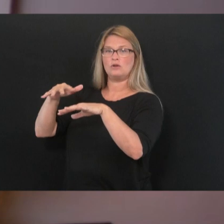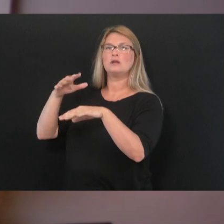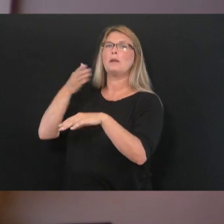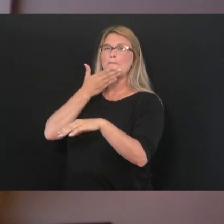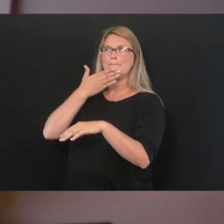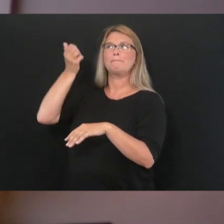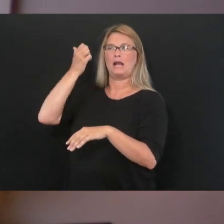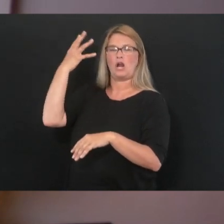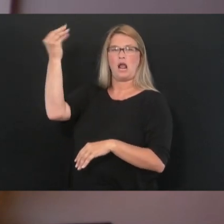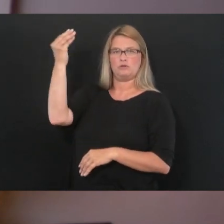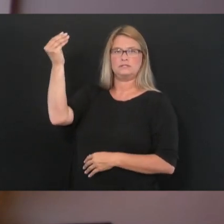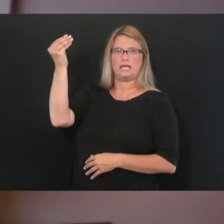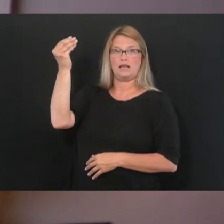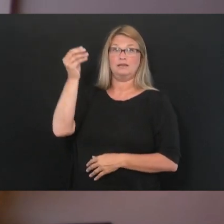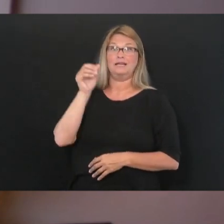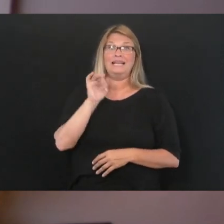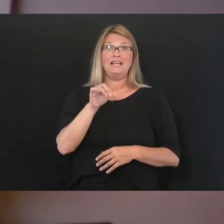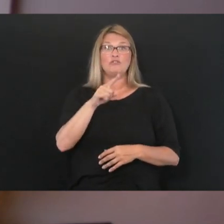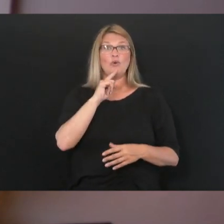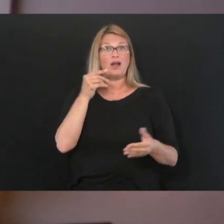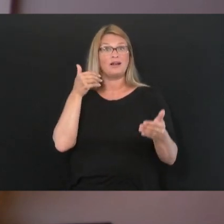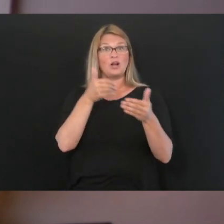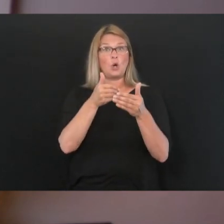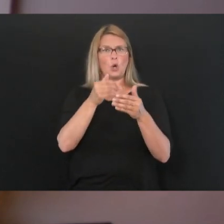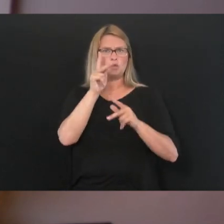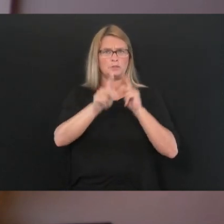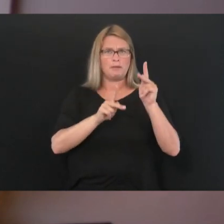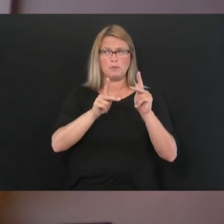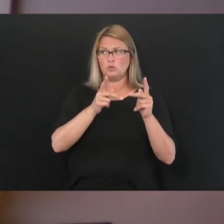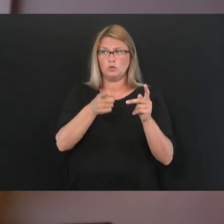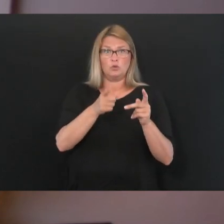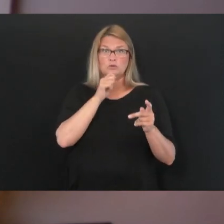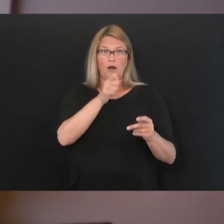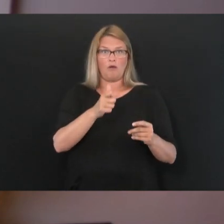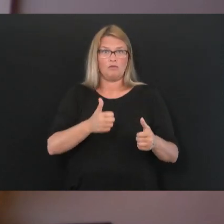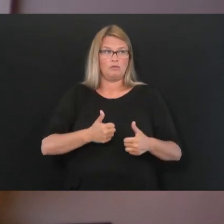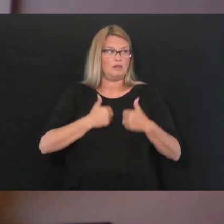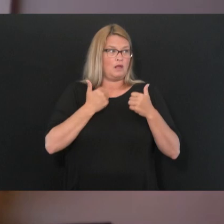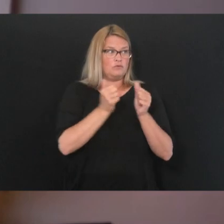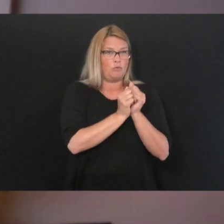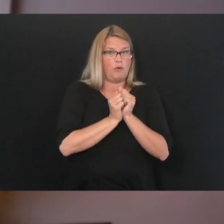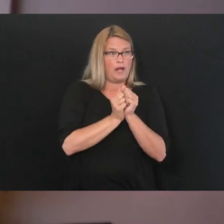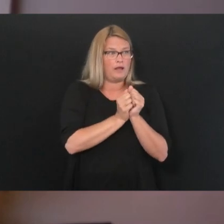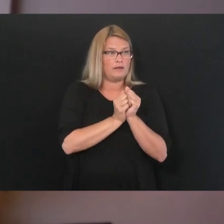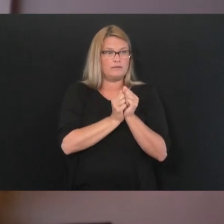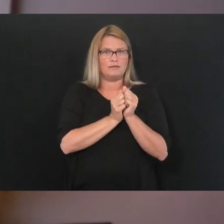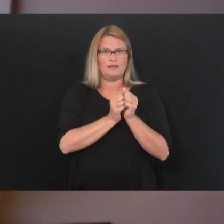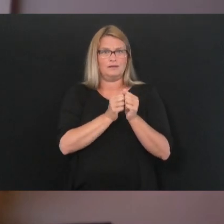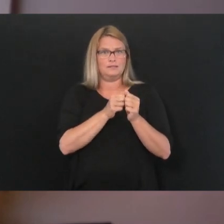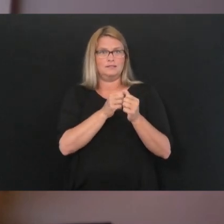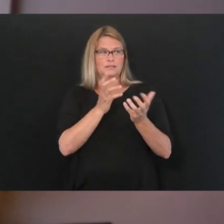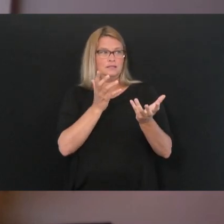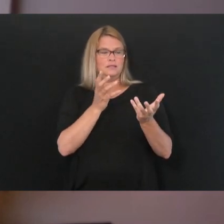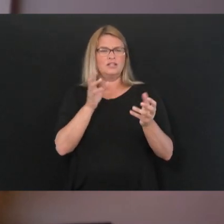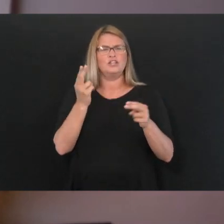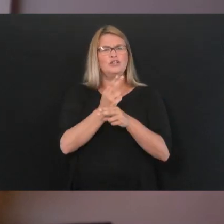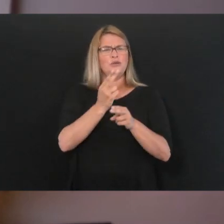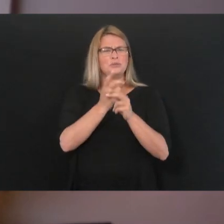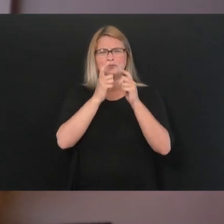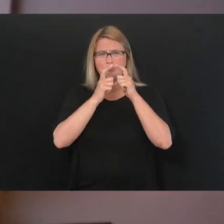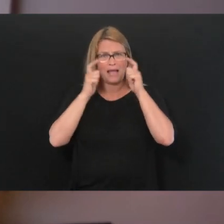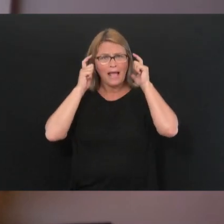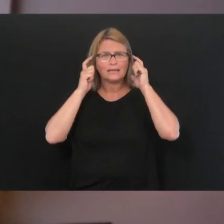If you're going to be close to people who you don't live with all the time, your family, then wear a mask or a face covering. We know